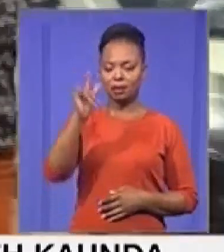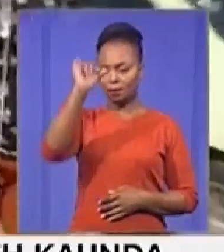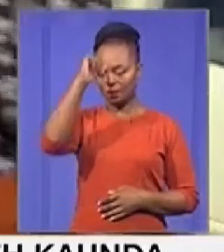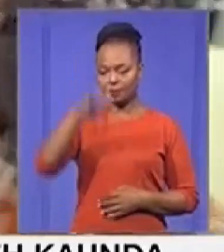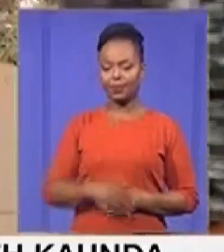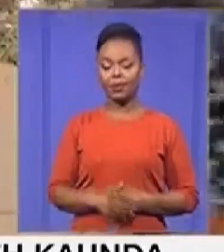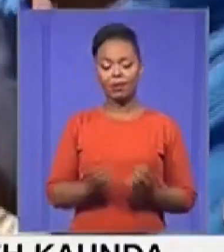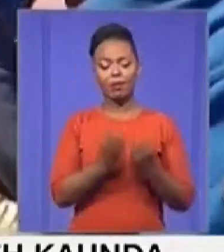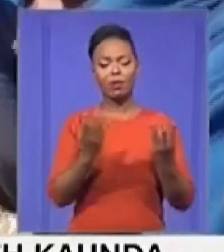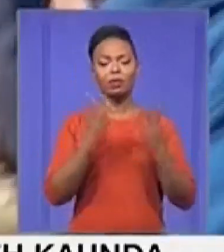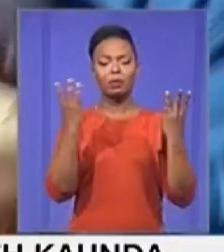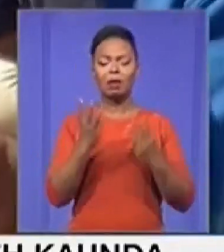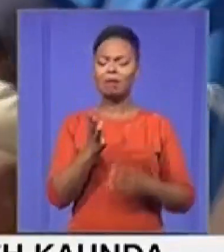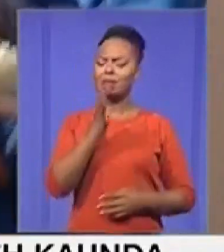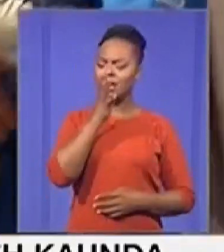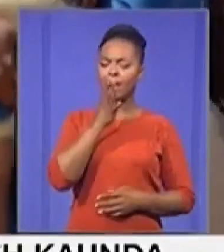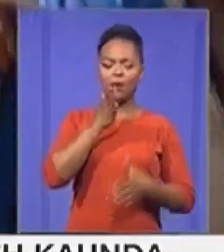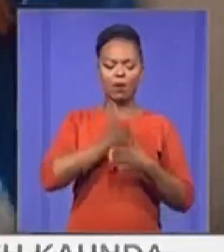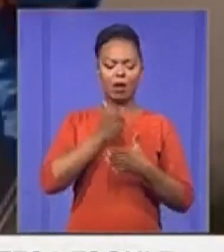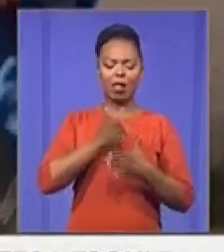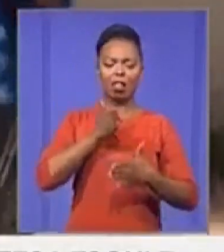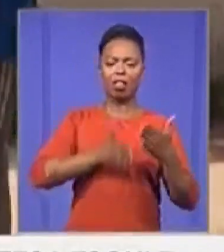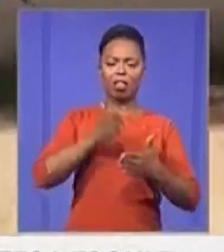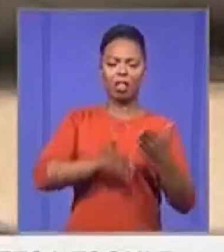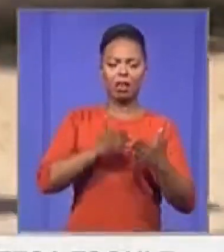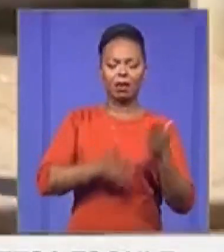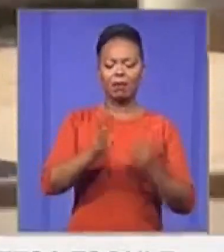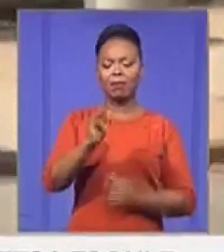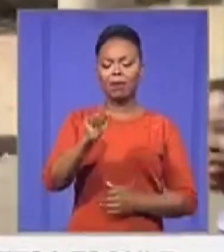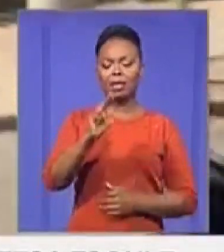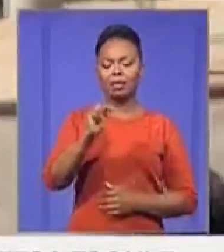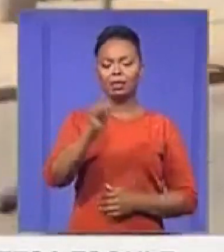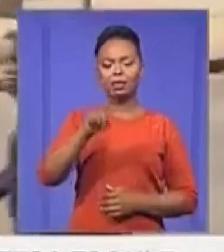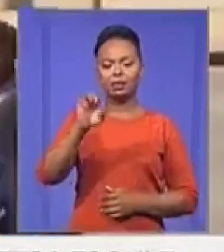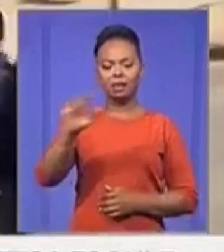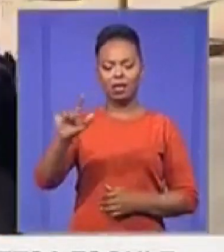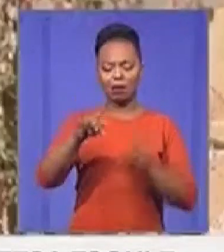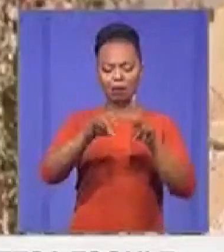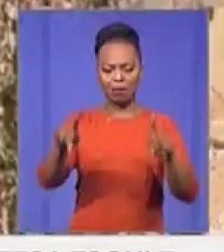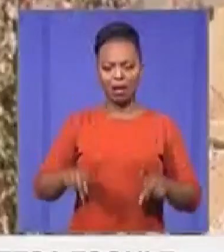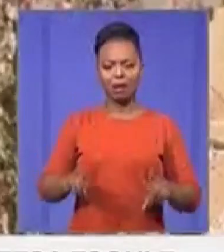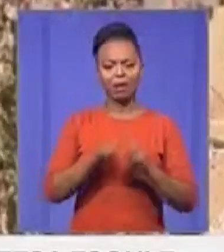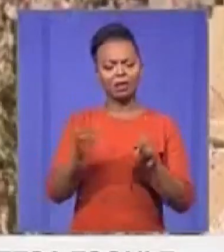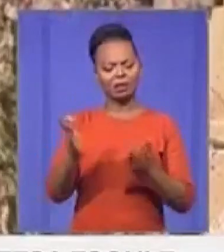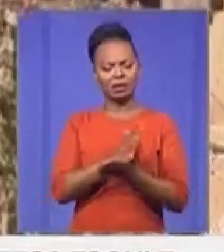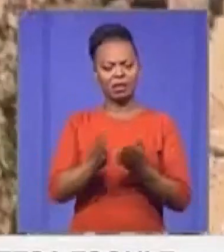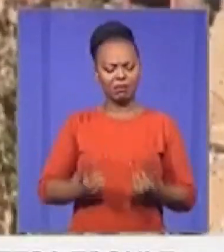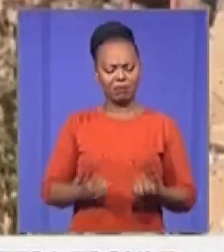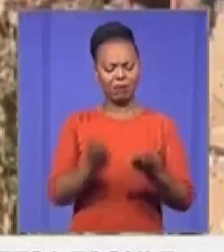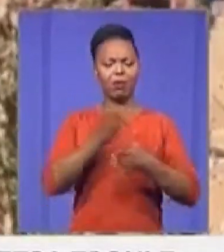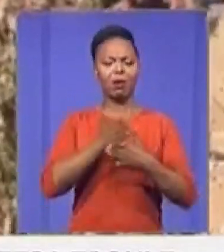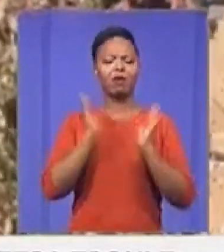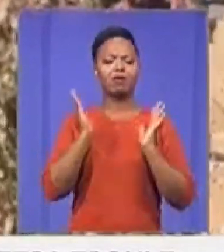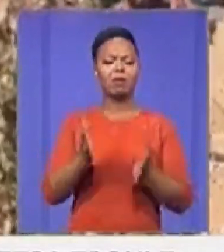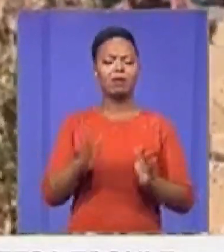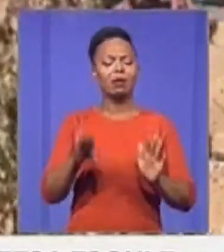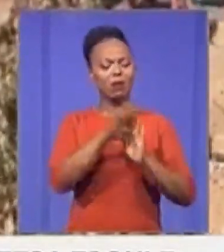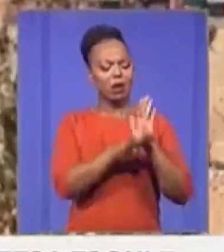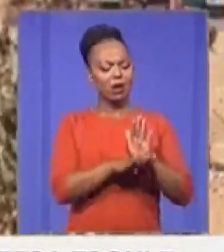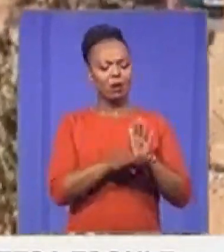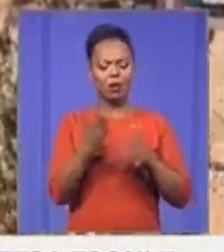batho ba ileng gore ba tlhoka mebereko ba bantsi mo Mandela Park mme go na le ba bantsi ba re ba tsentseng re na le di programa tse re di dirang